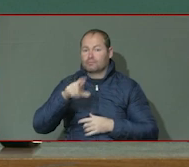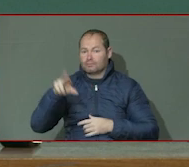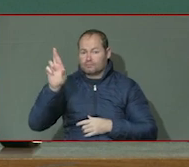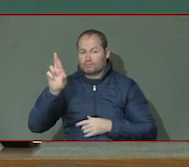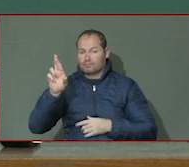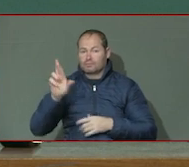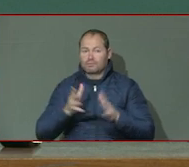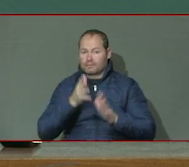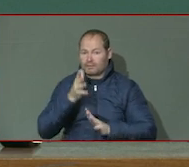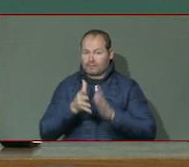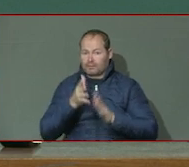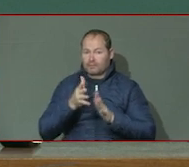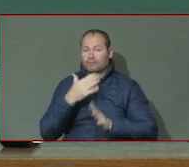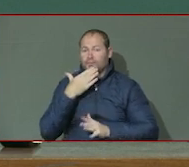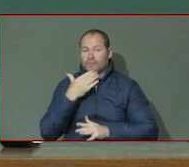14,100.